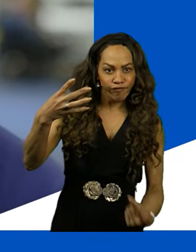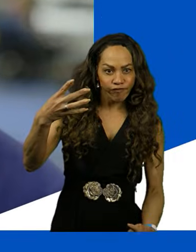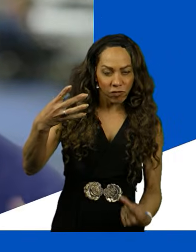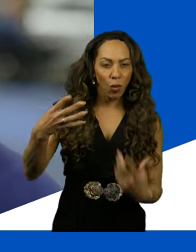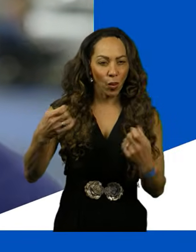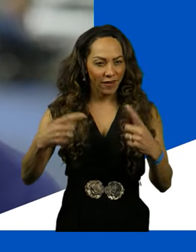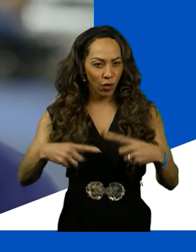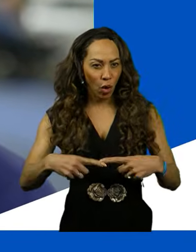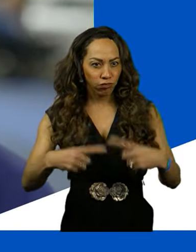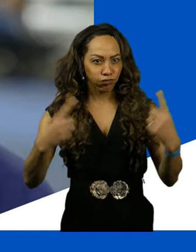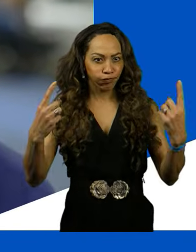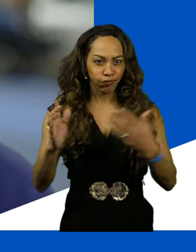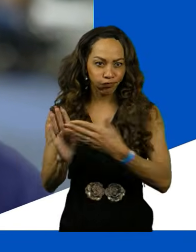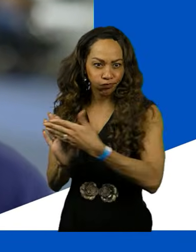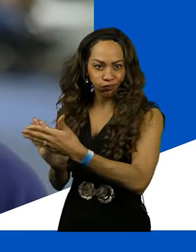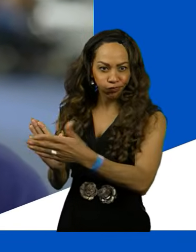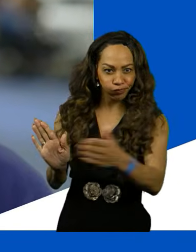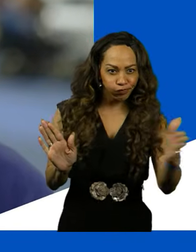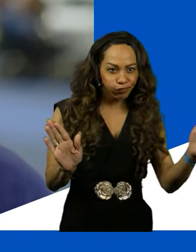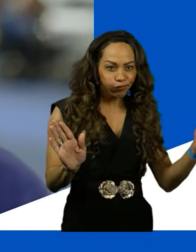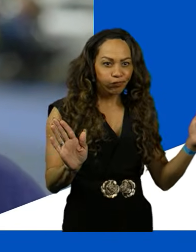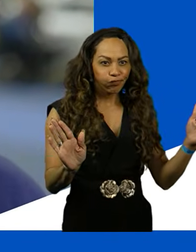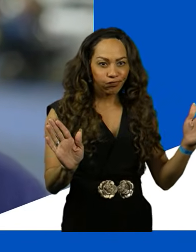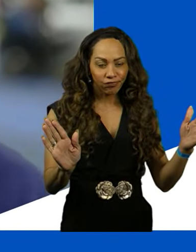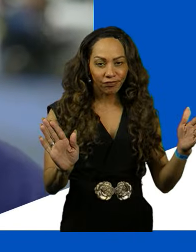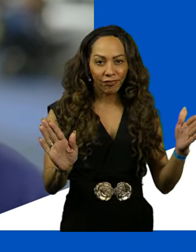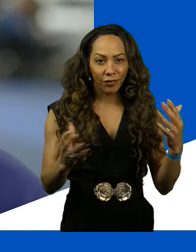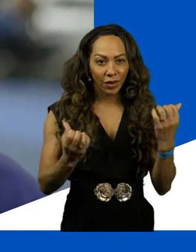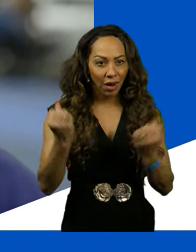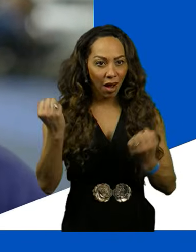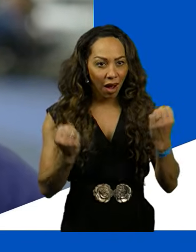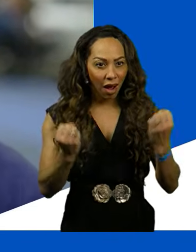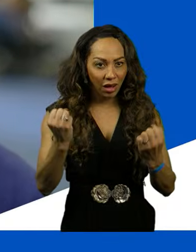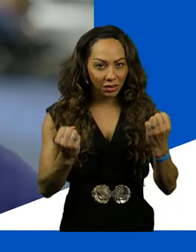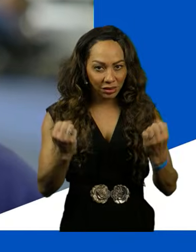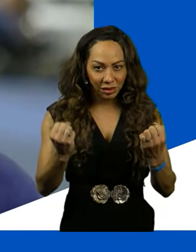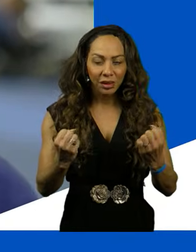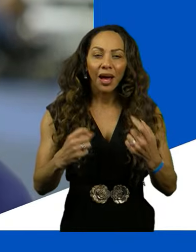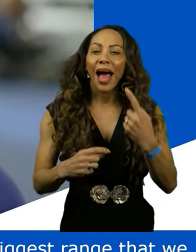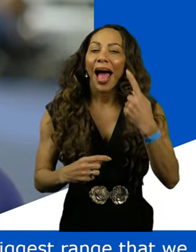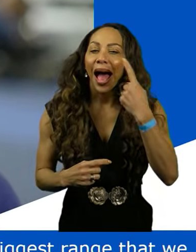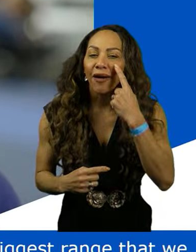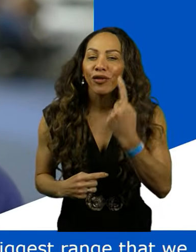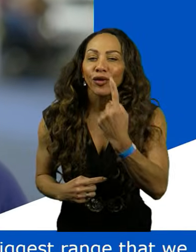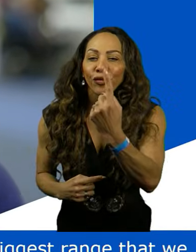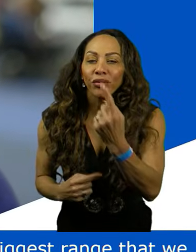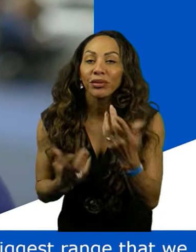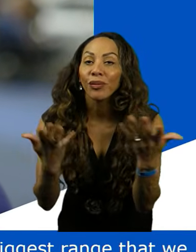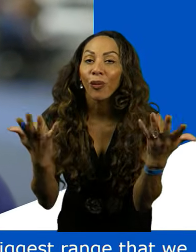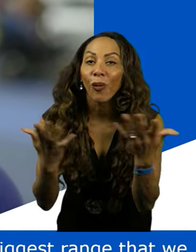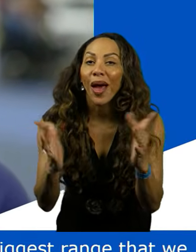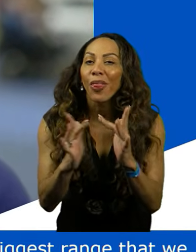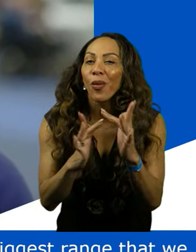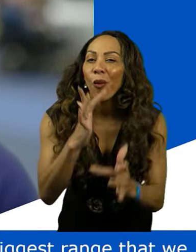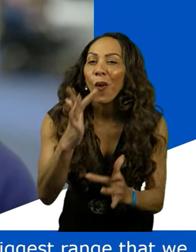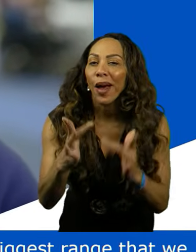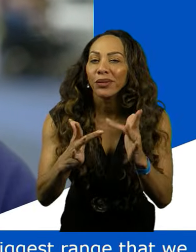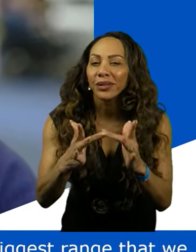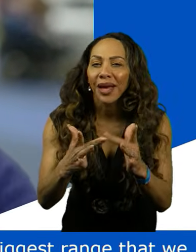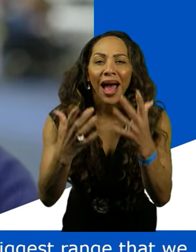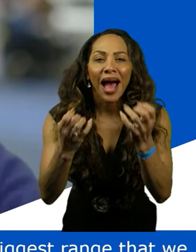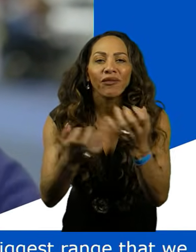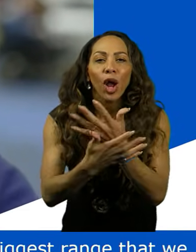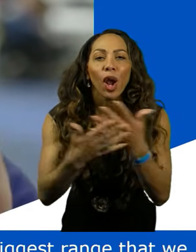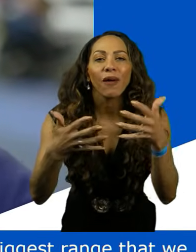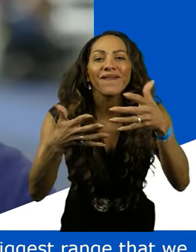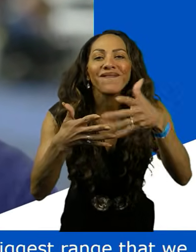needs, as much as we possibly can do. So the website is the best place to be able to have a look at those vehicles. There's loads of filters on there,